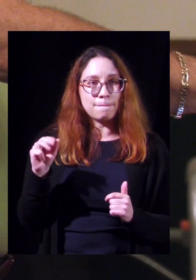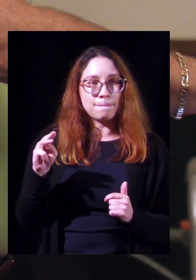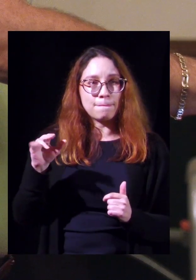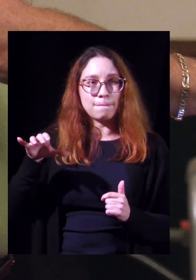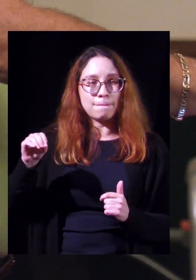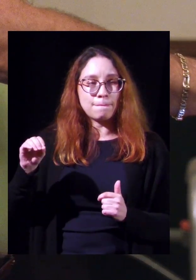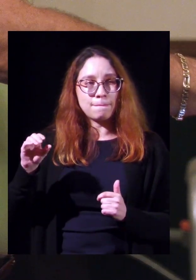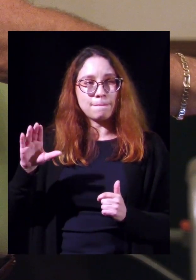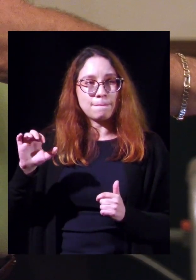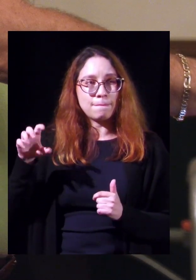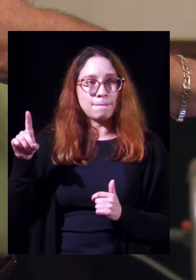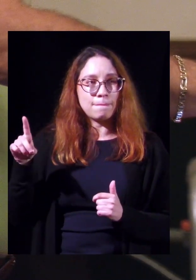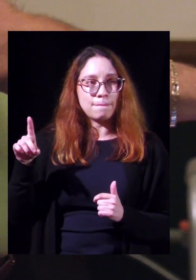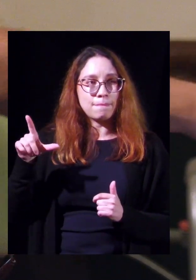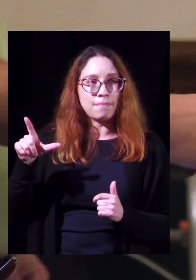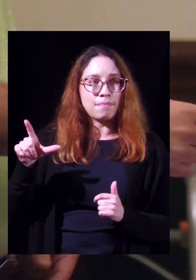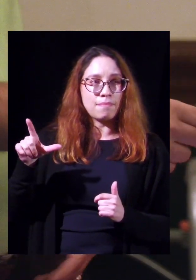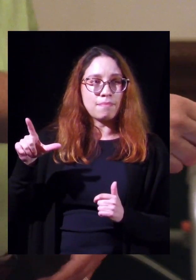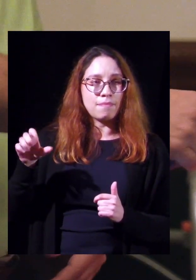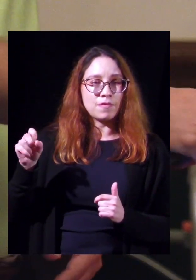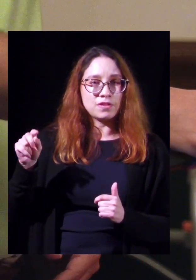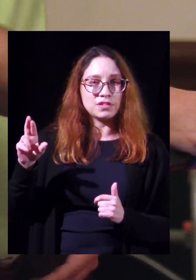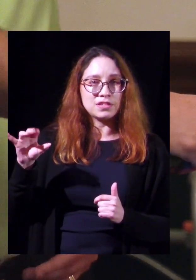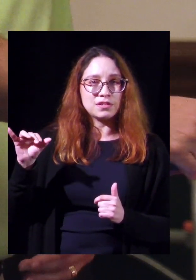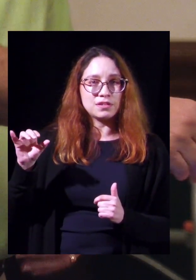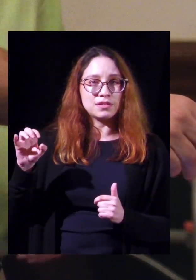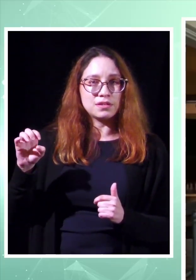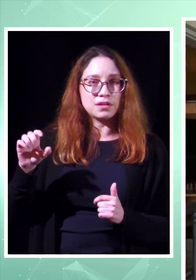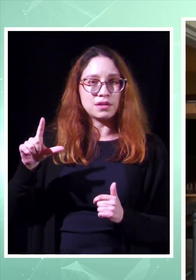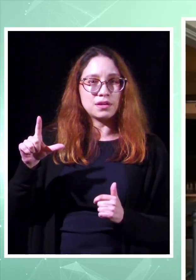acid L-tyrosine supplement?